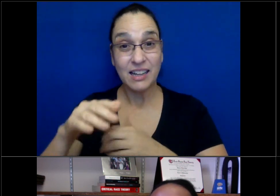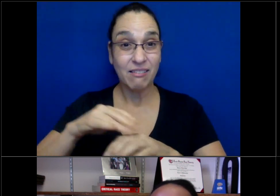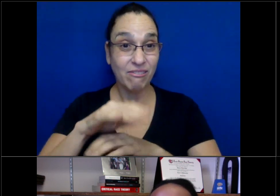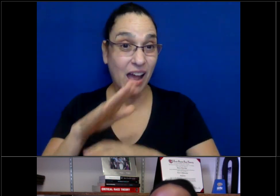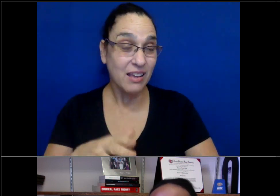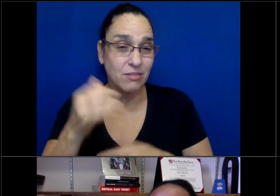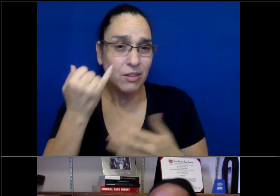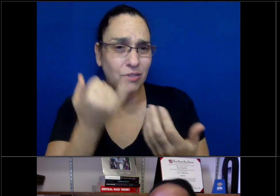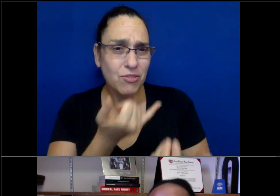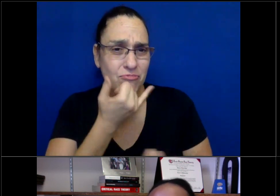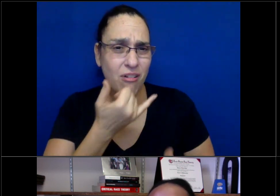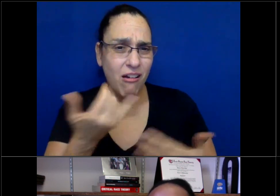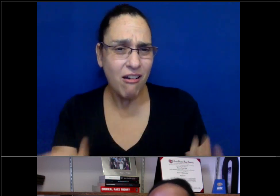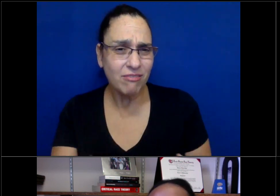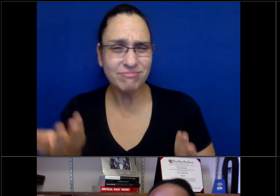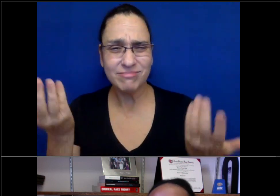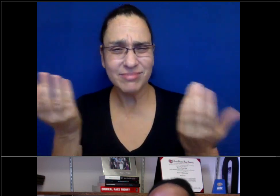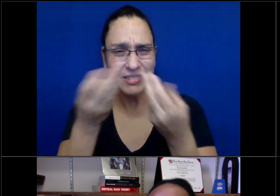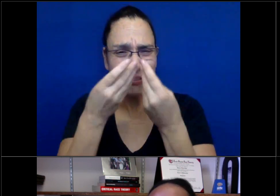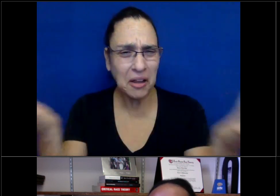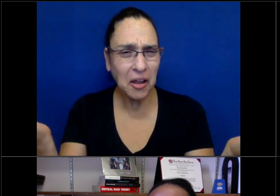mean, we're all wrong in the end. And so,